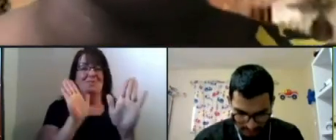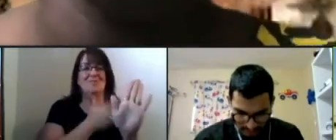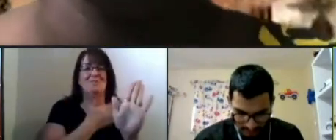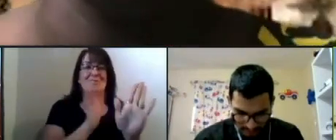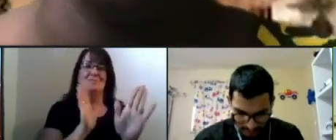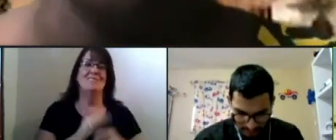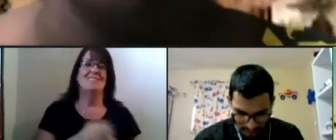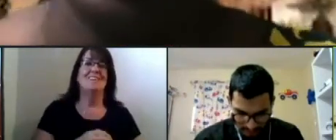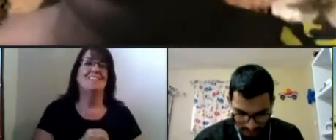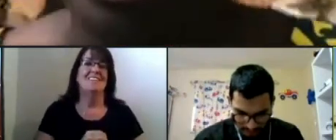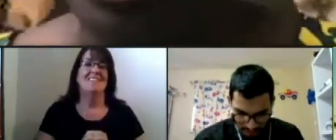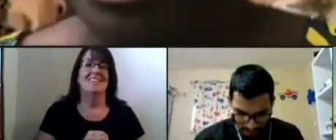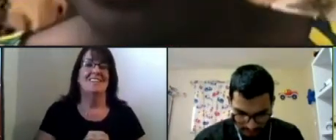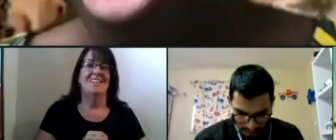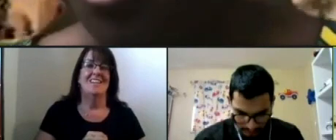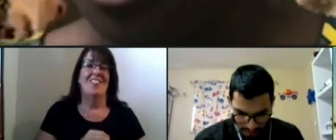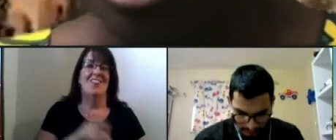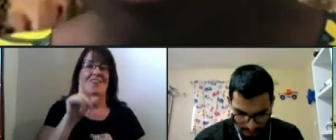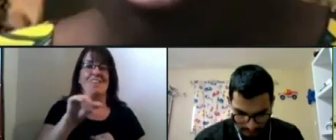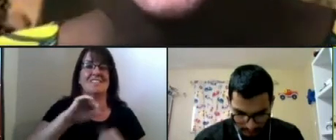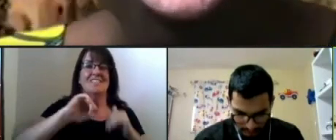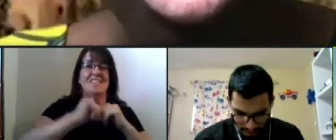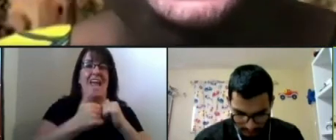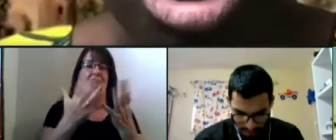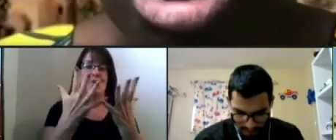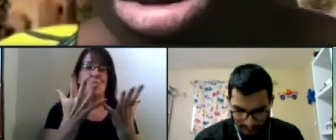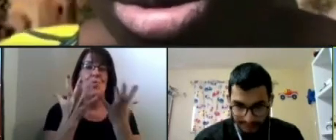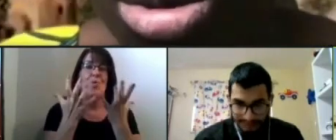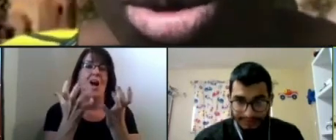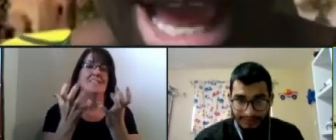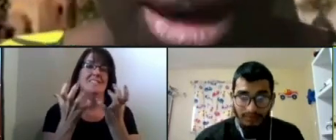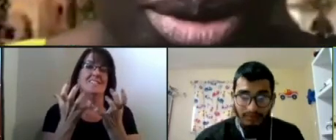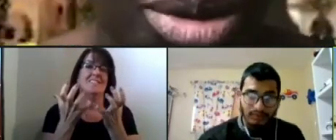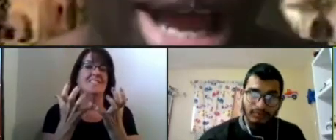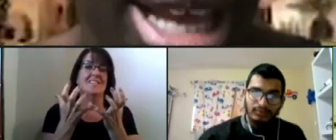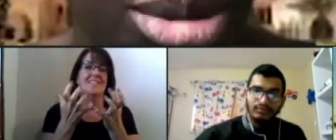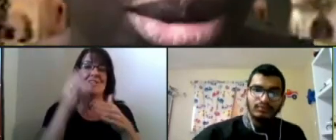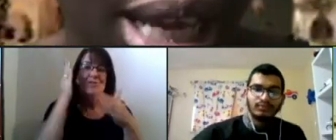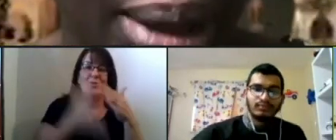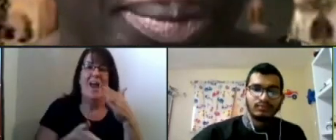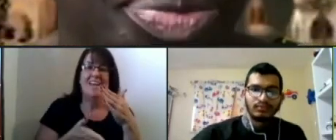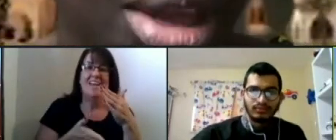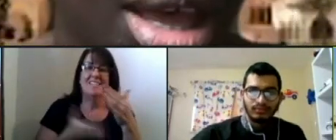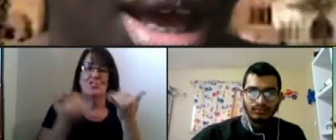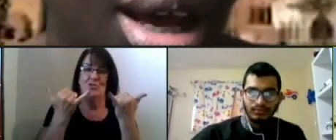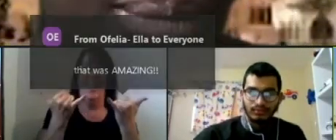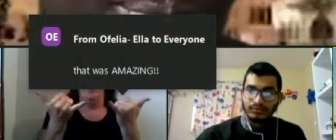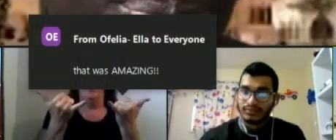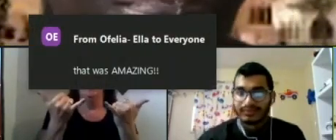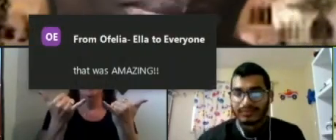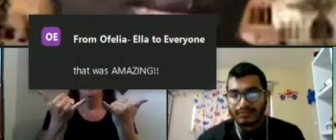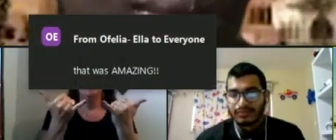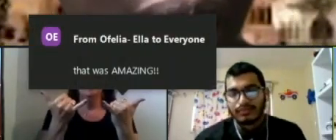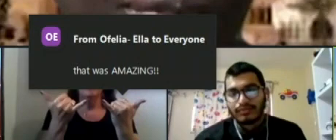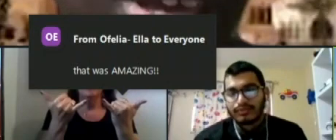And you know, this is how we wanted to end with you guys today.